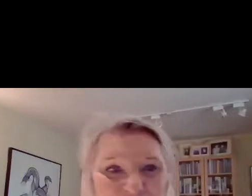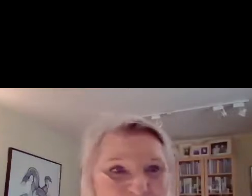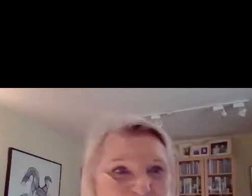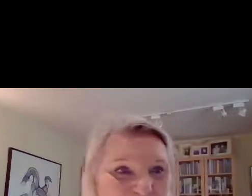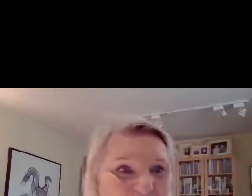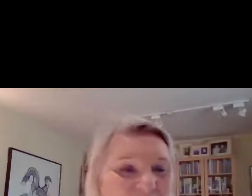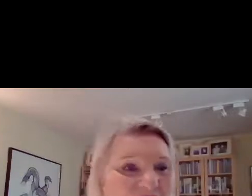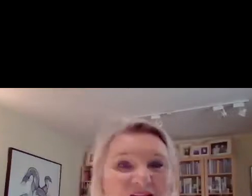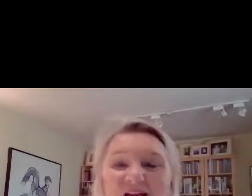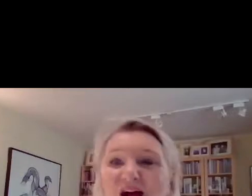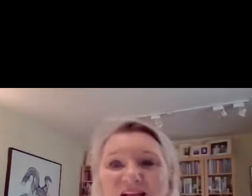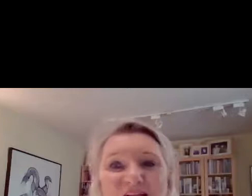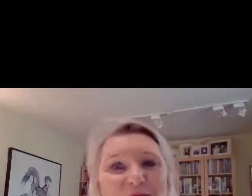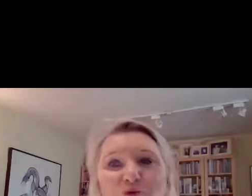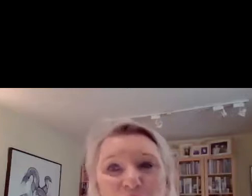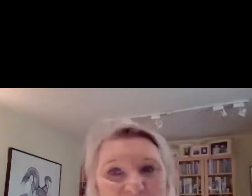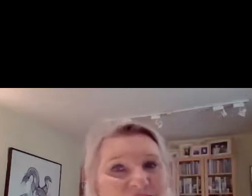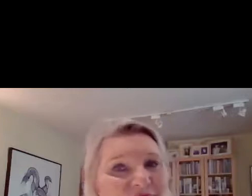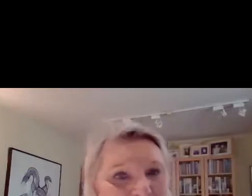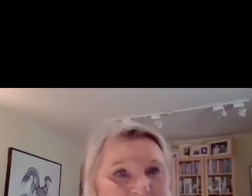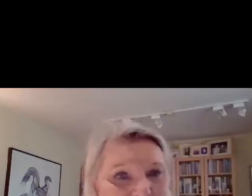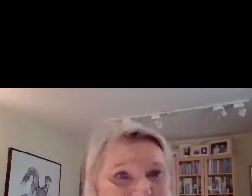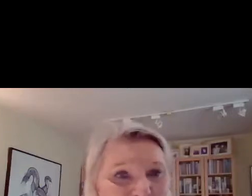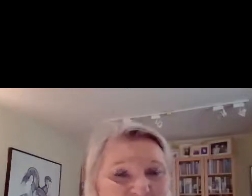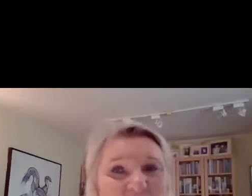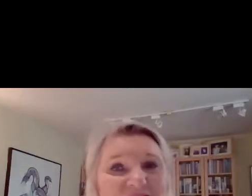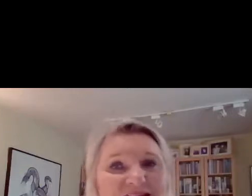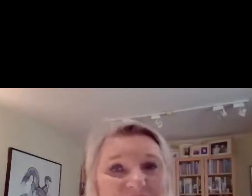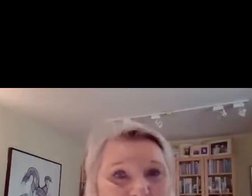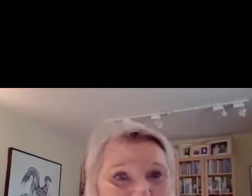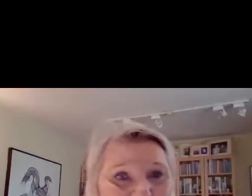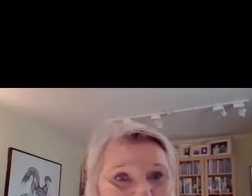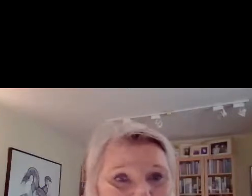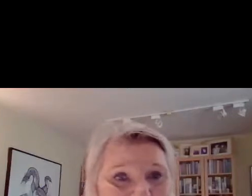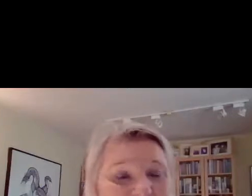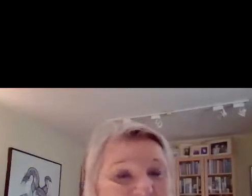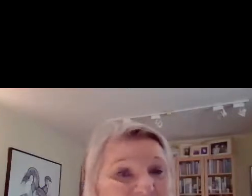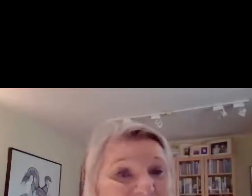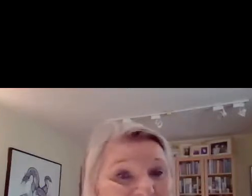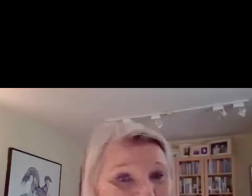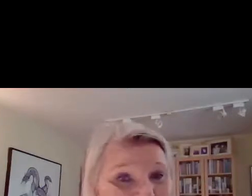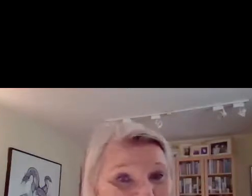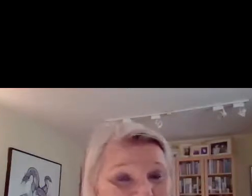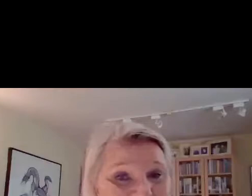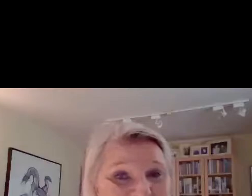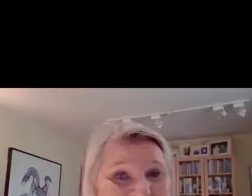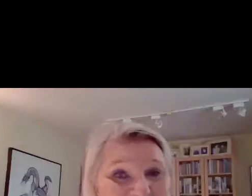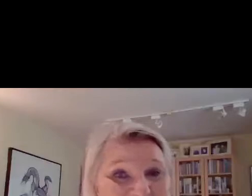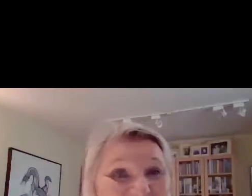personal transformation. I am really very grateful to our exceptional panelists for their insights